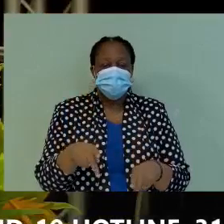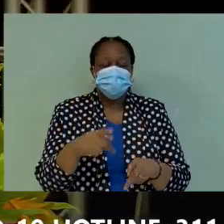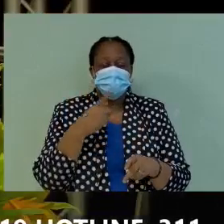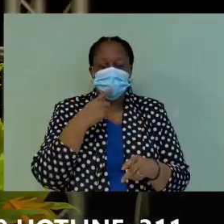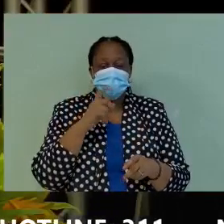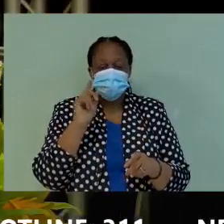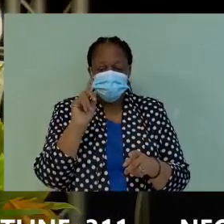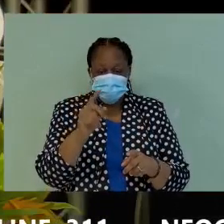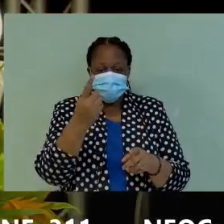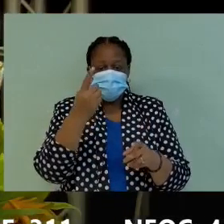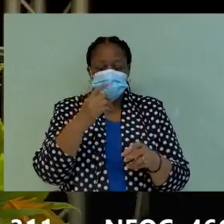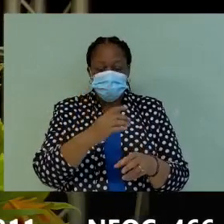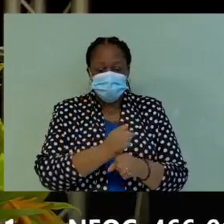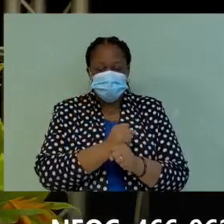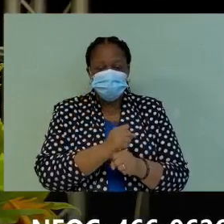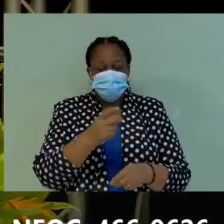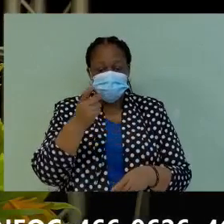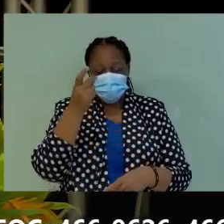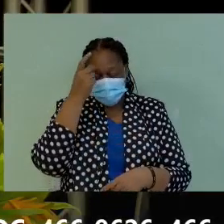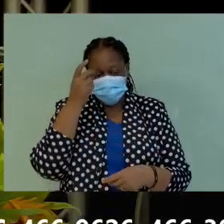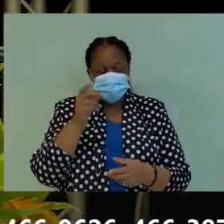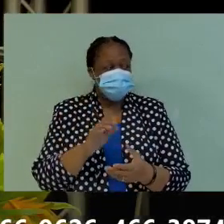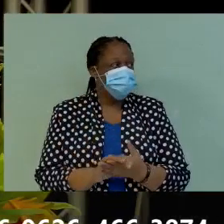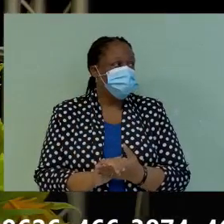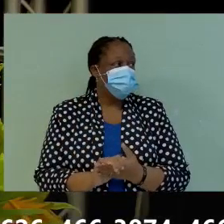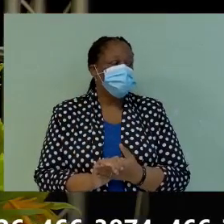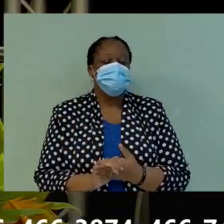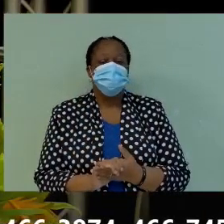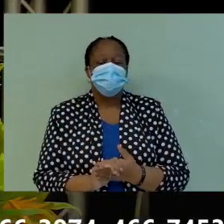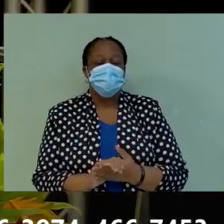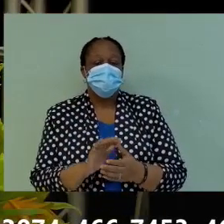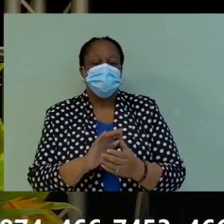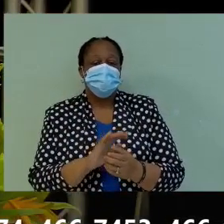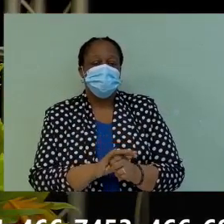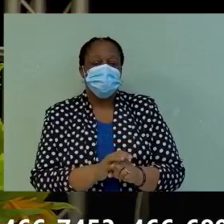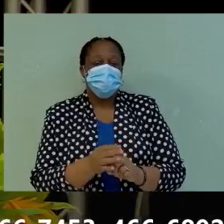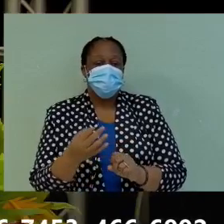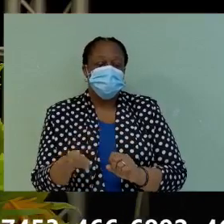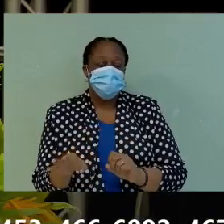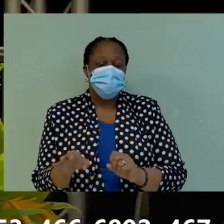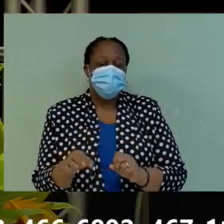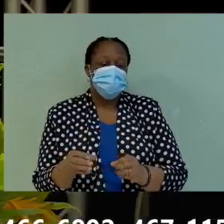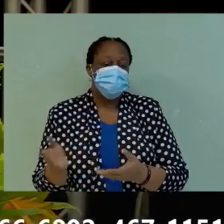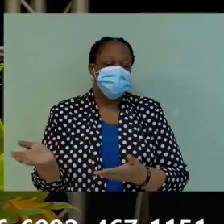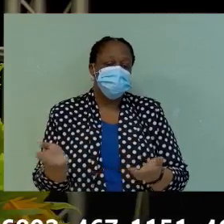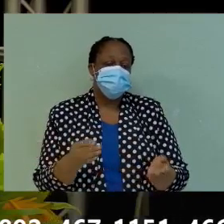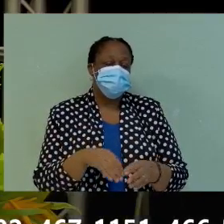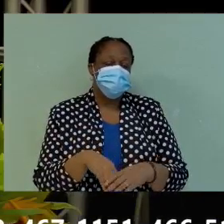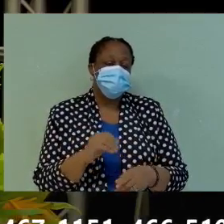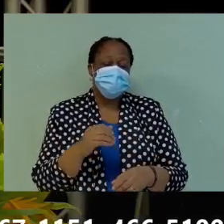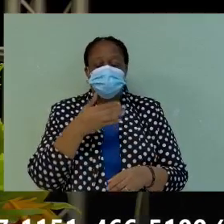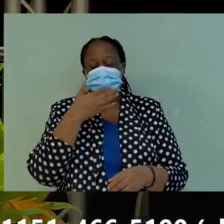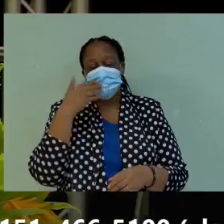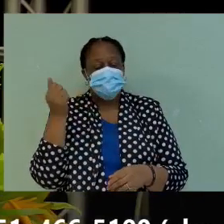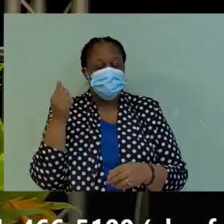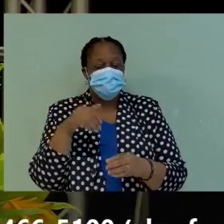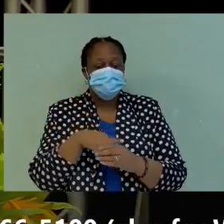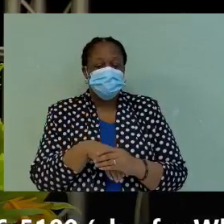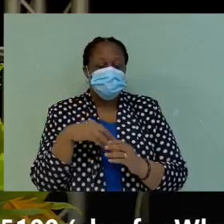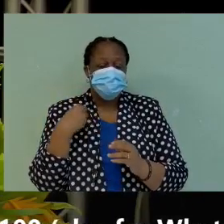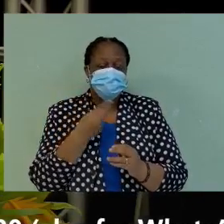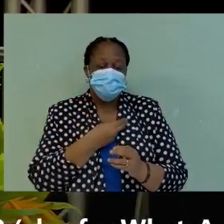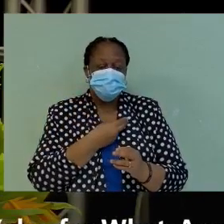Thank you, Lesroy. This pandemic has brought out the best in us. It has also exposed a side